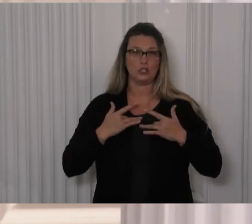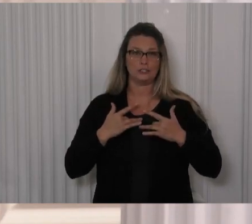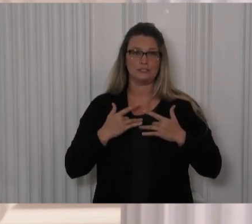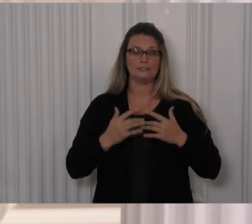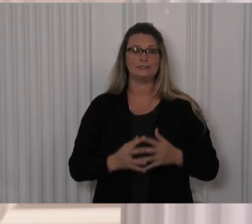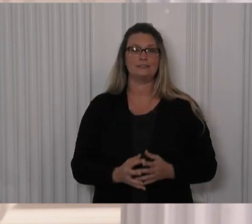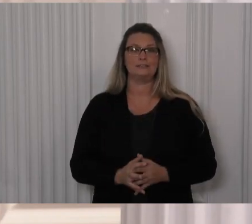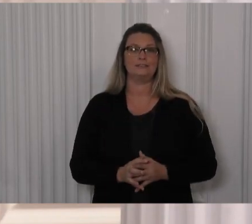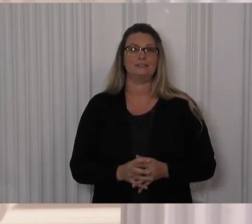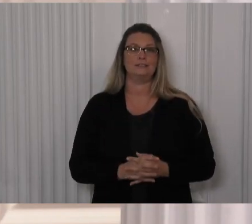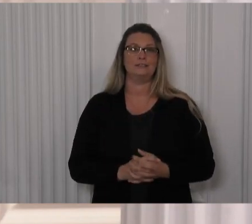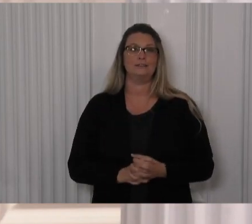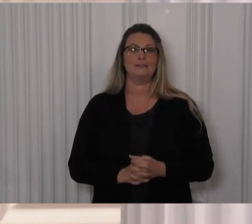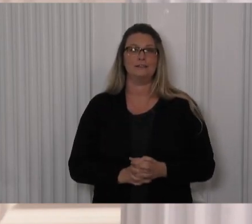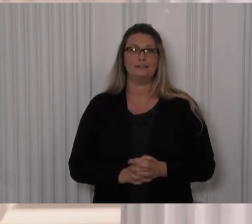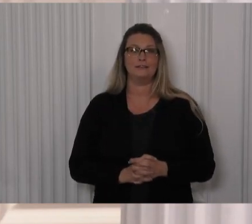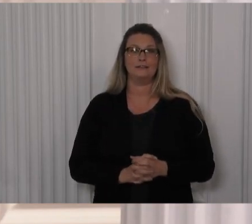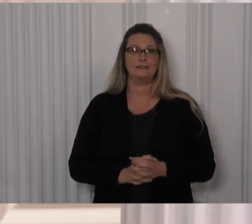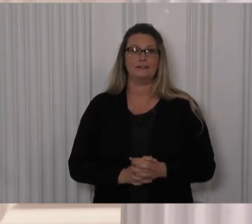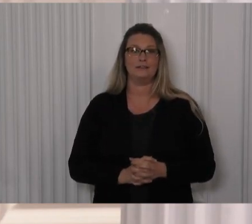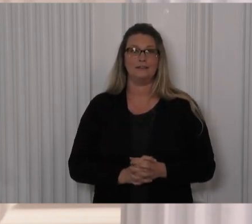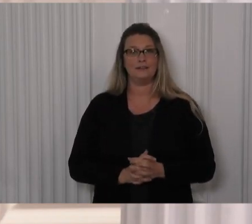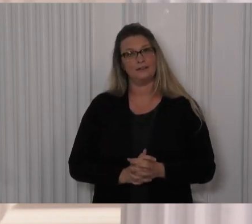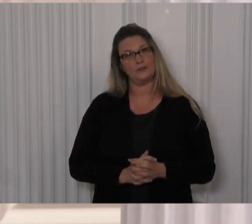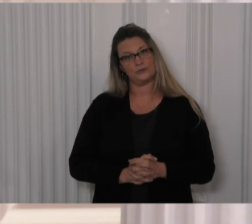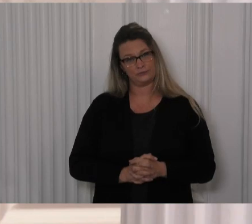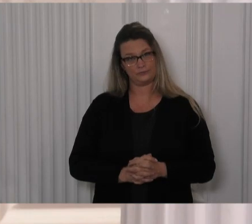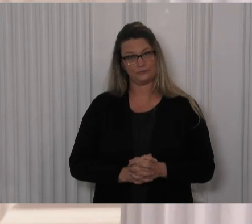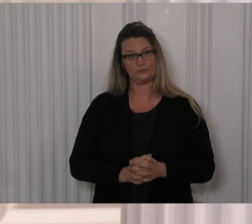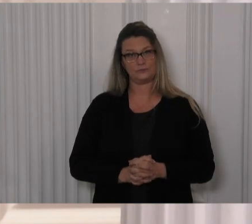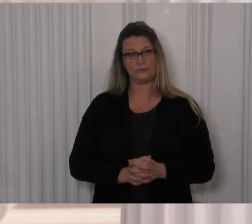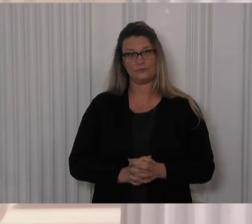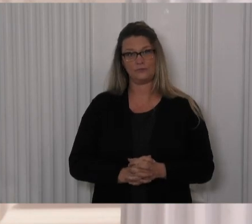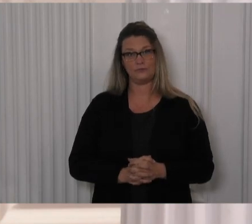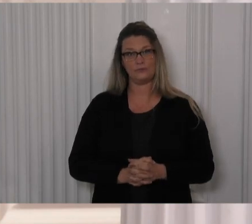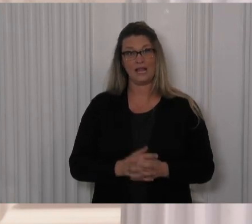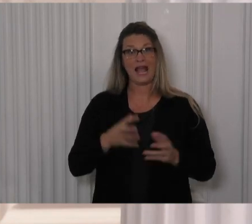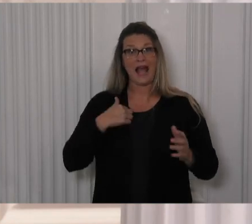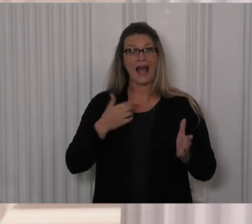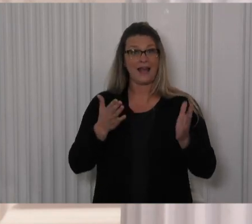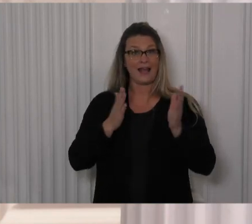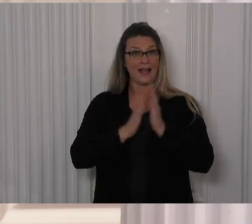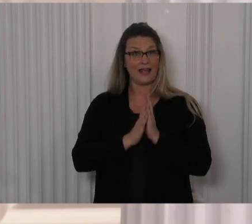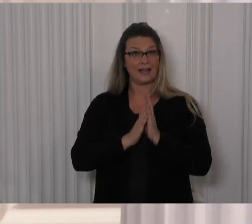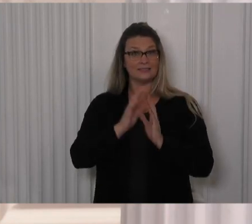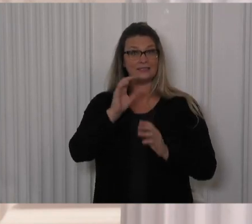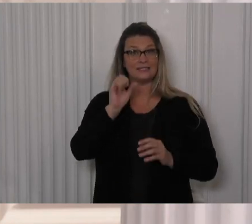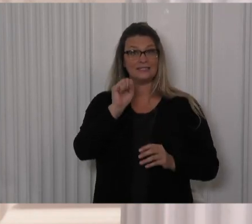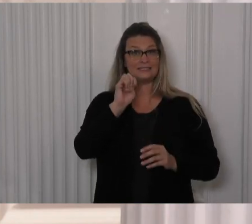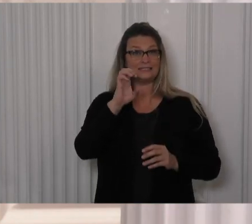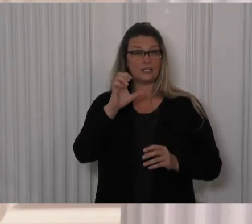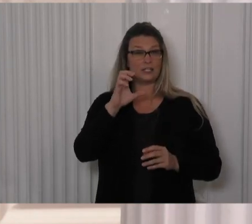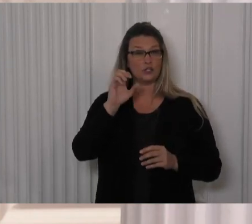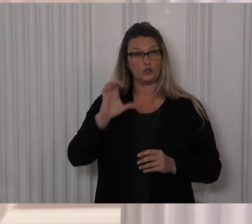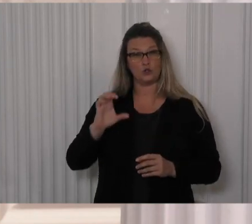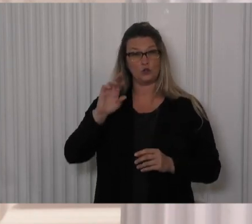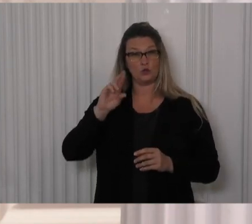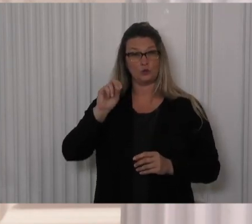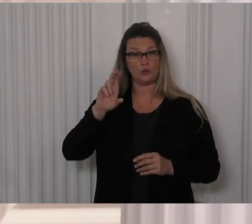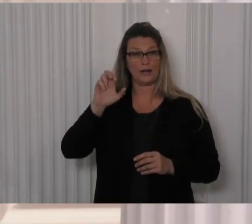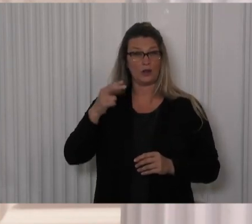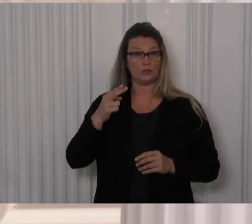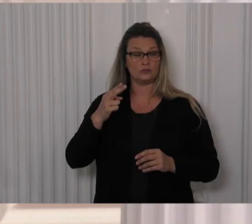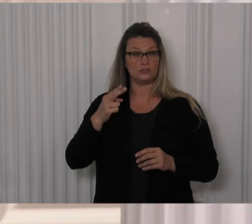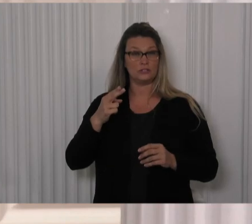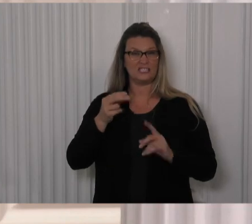Now, I have also asked our Secretary Crouch, who will be speaking later on and everything, to